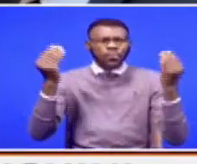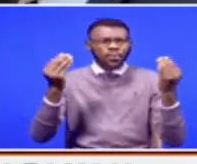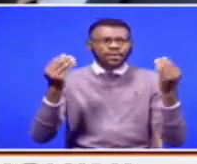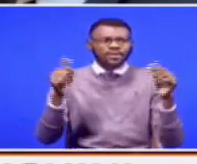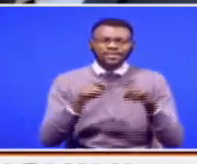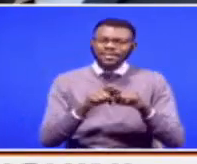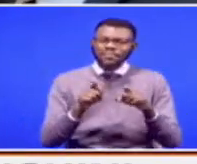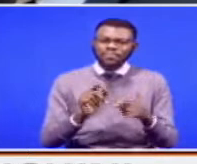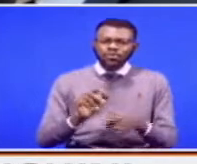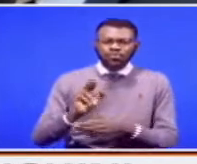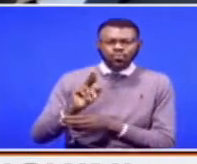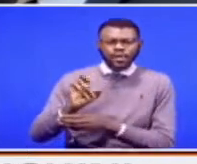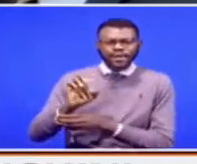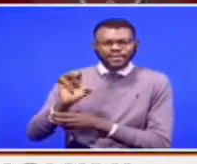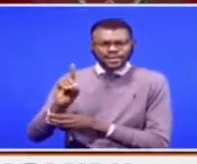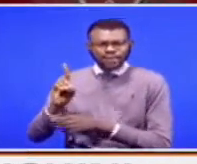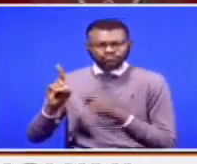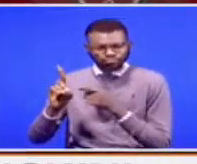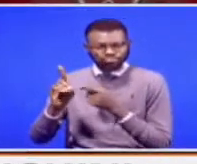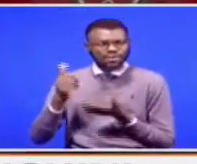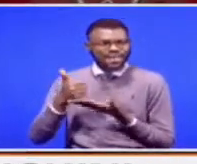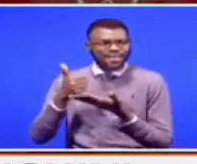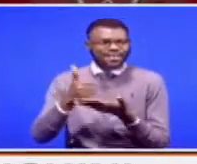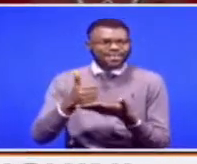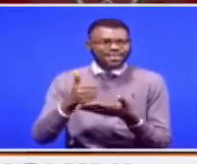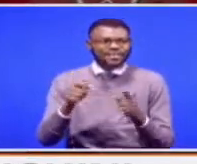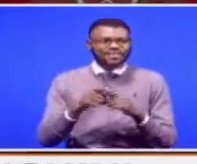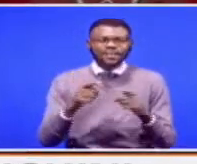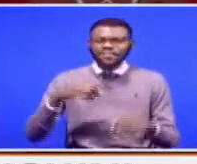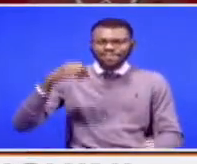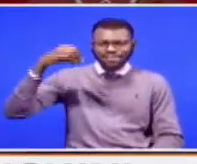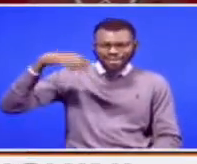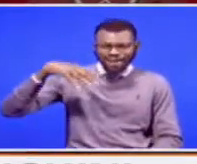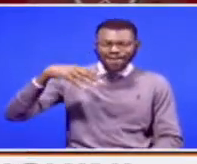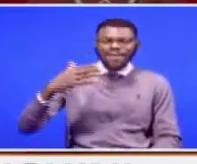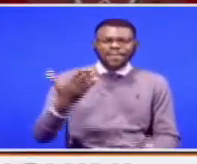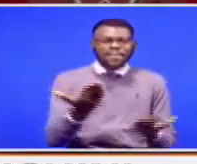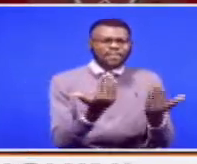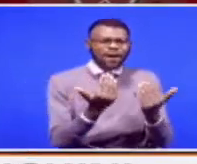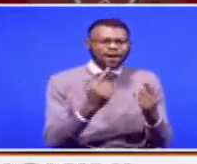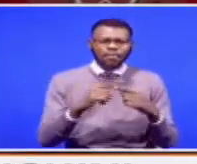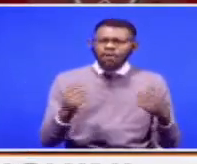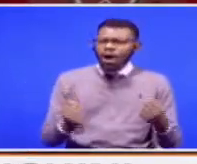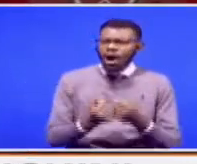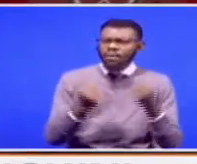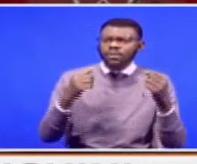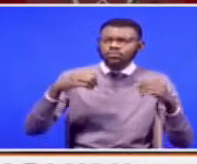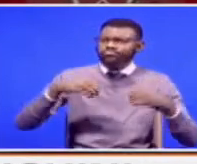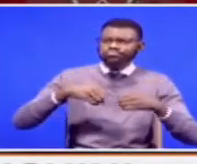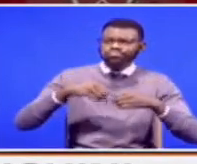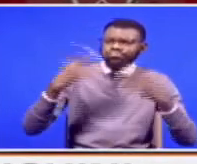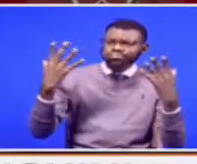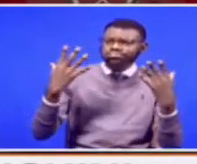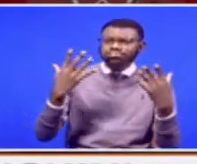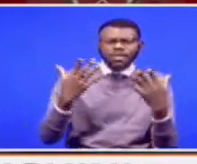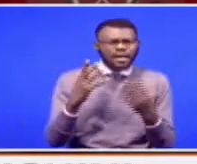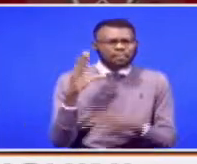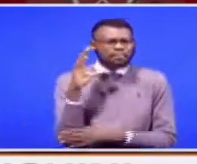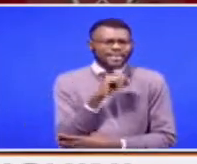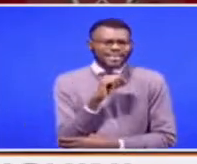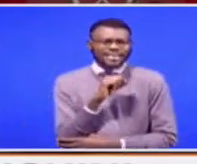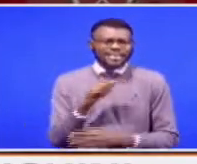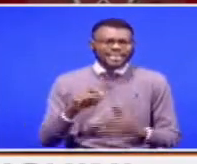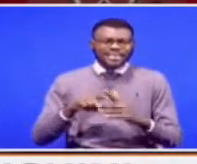the UEB, which comes to Lesos, and then we recover the rest of the system. But when this happened, that was not available, so we had to